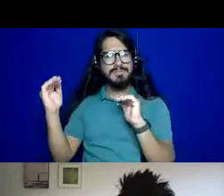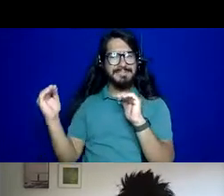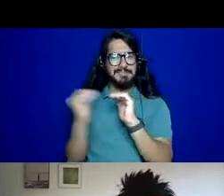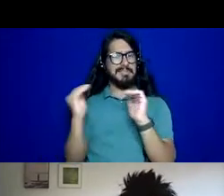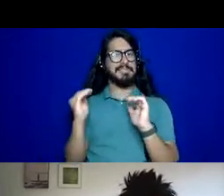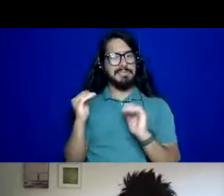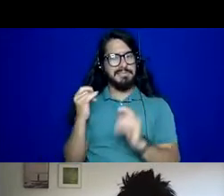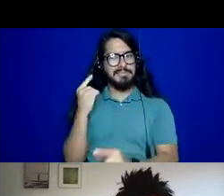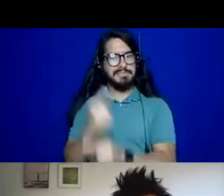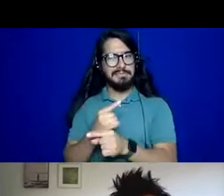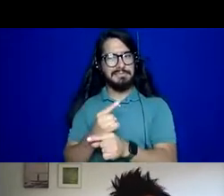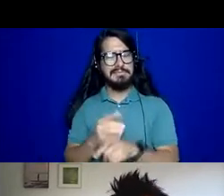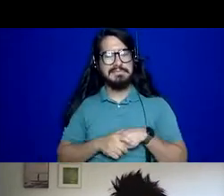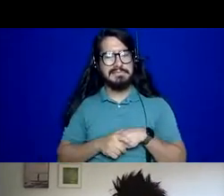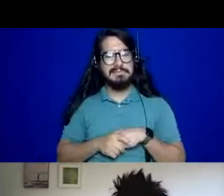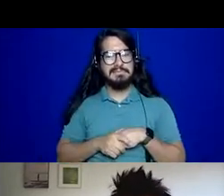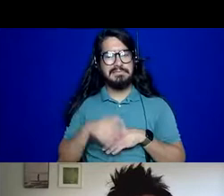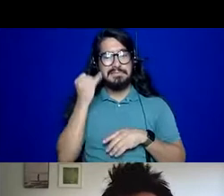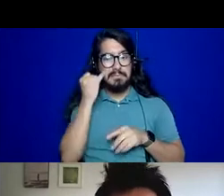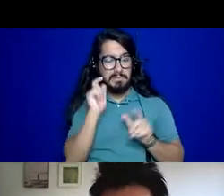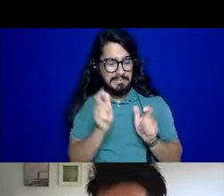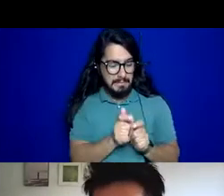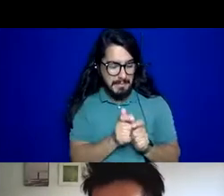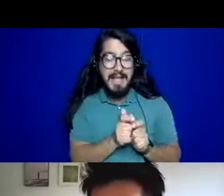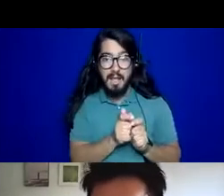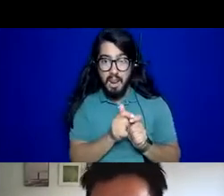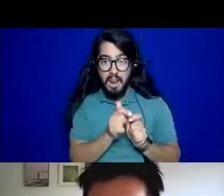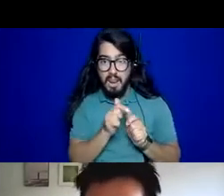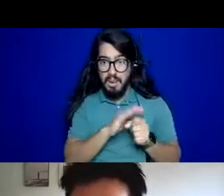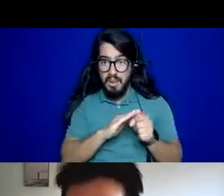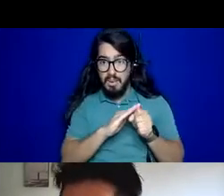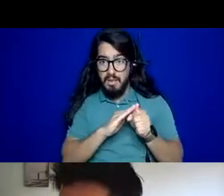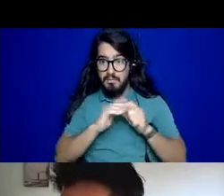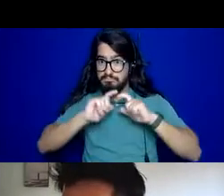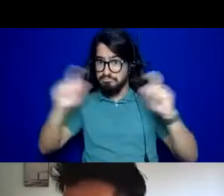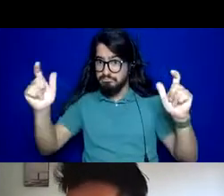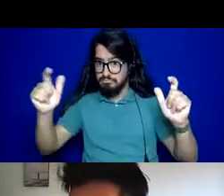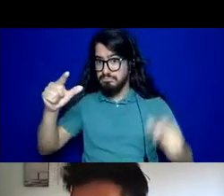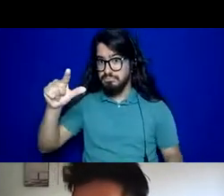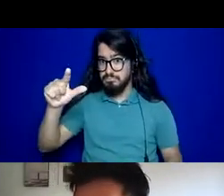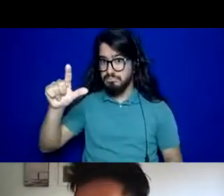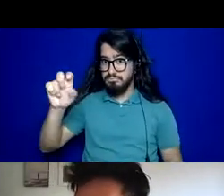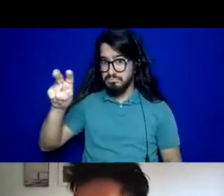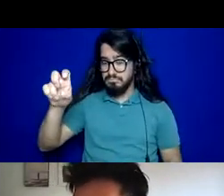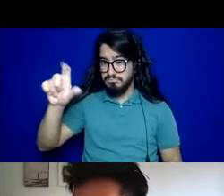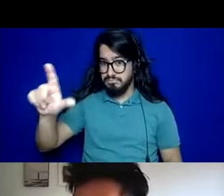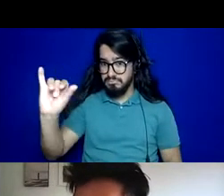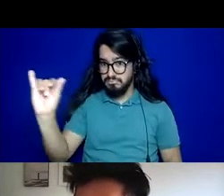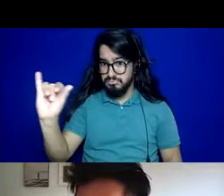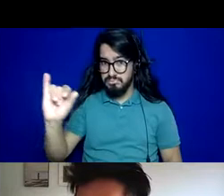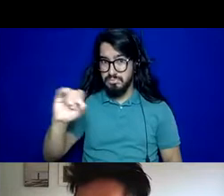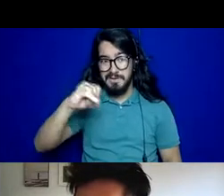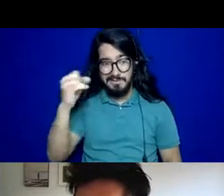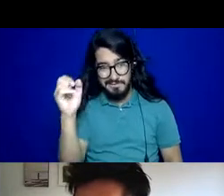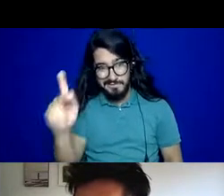and the on the micro level and then a macro level impact, I think. One note, Jack is taking notes in these slides and we'll share